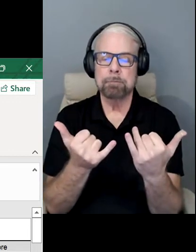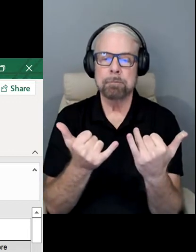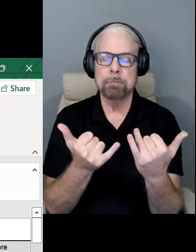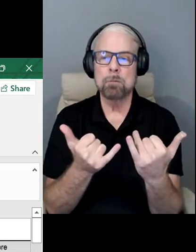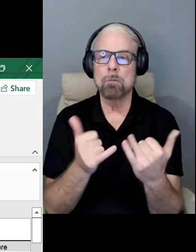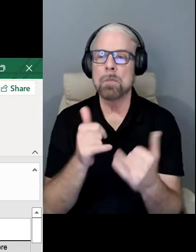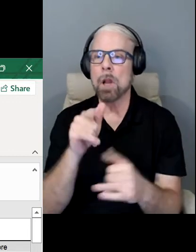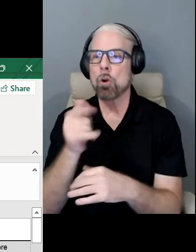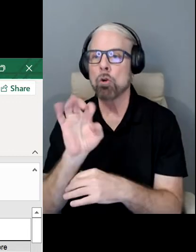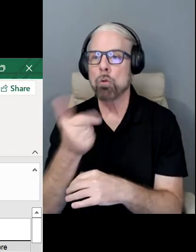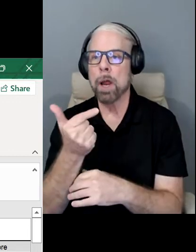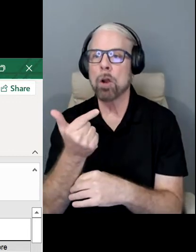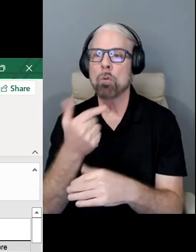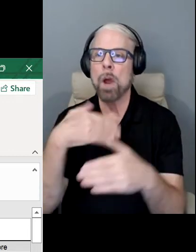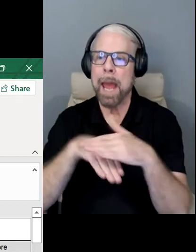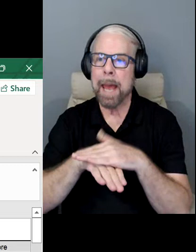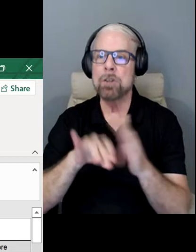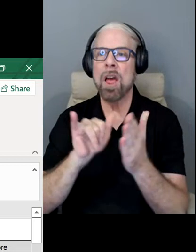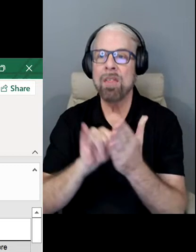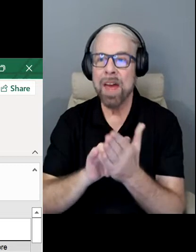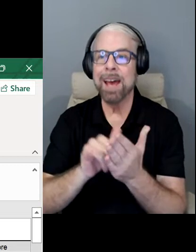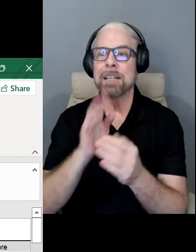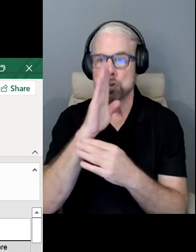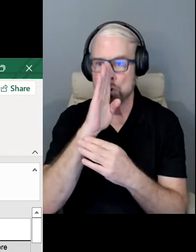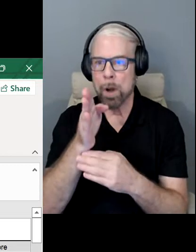Greg is going to enter that this is a direct service,